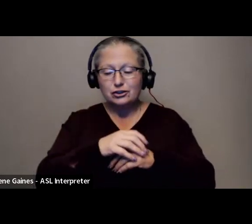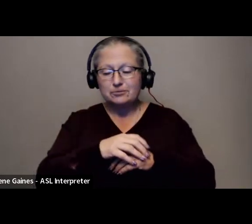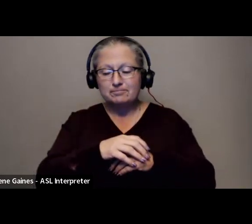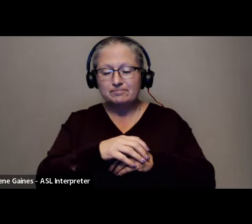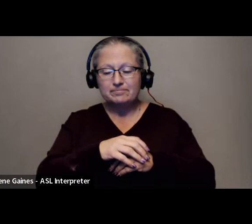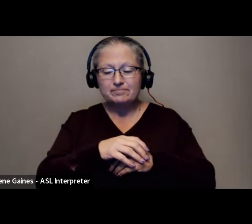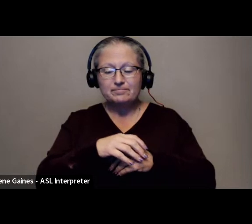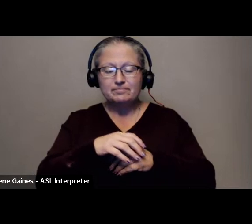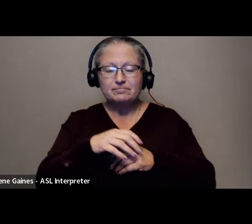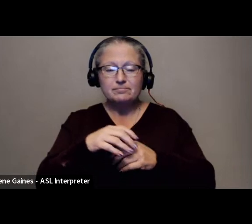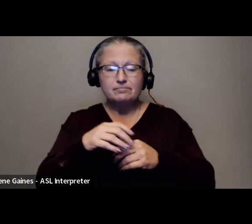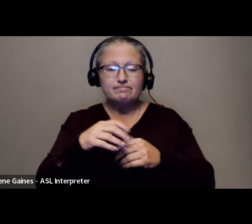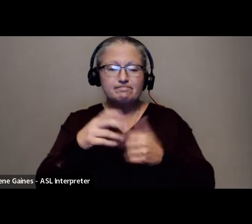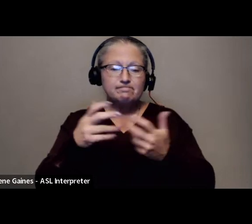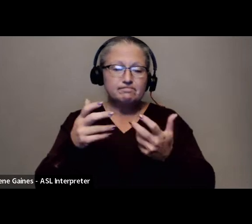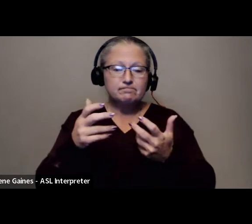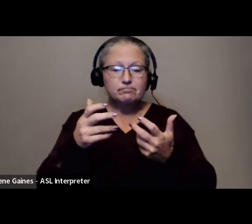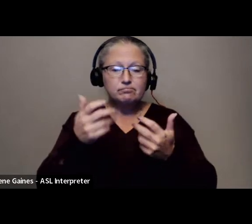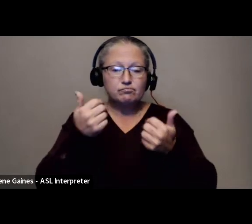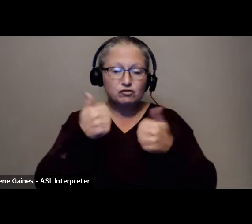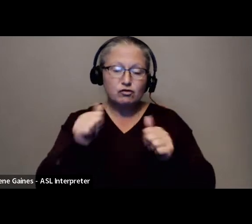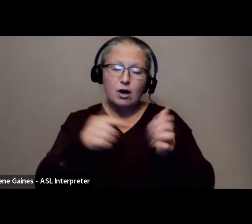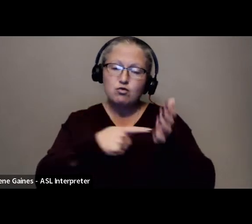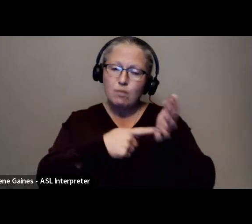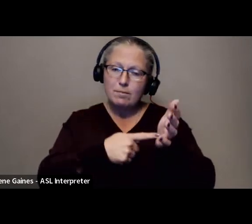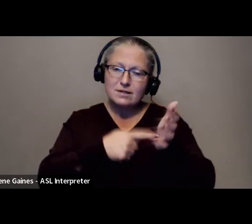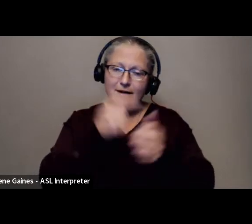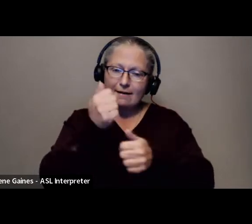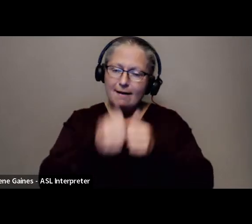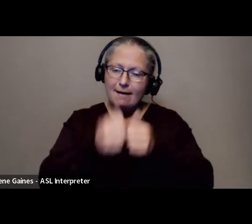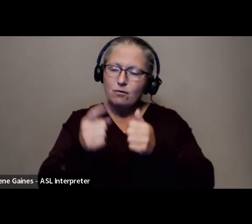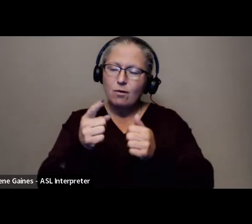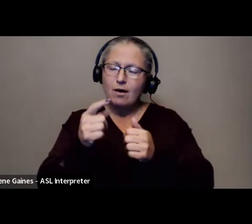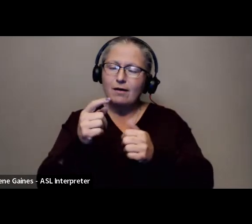and trying to represent with everyone else.